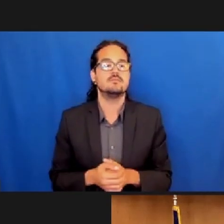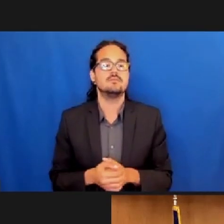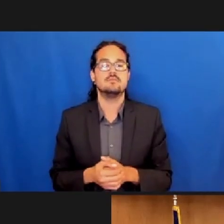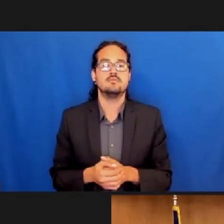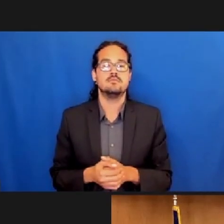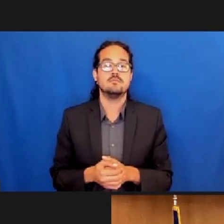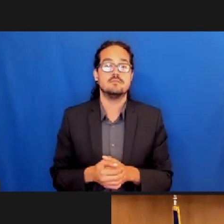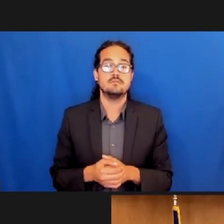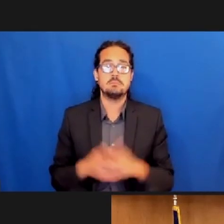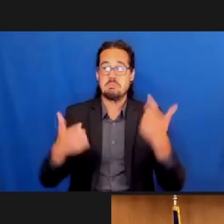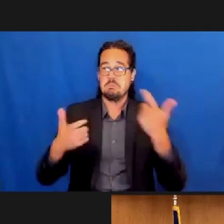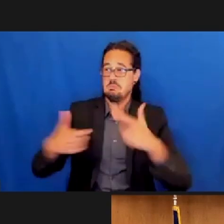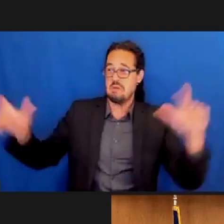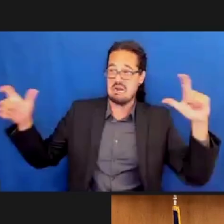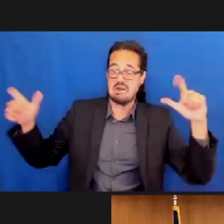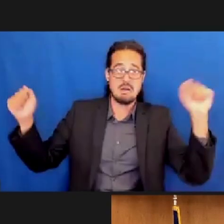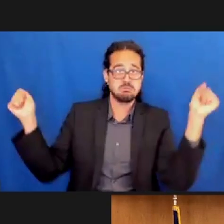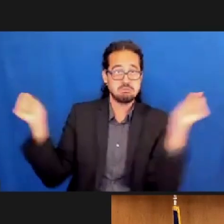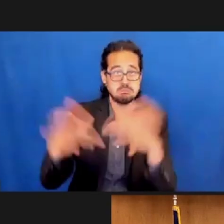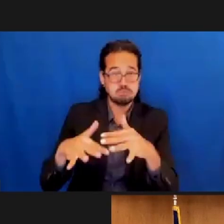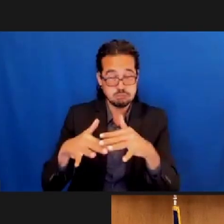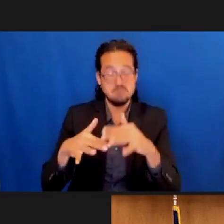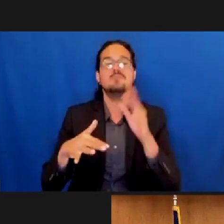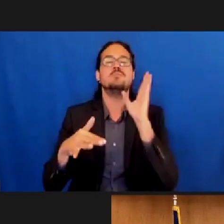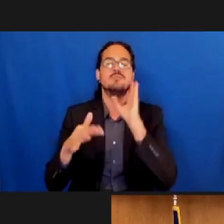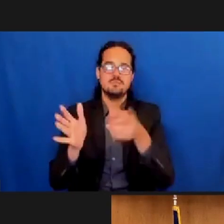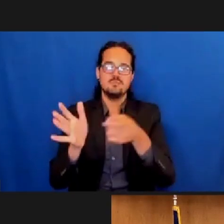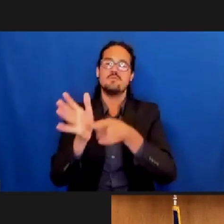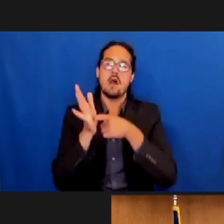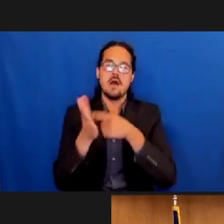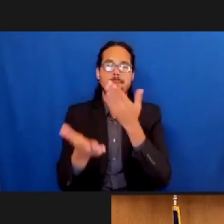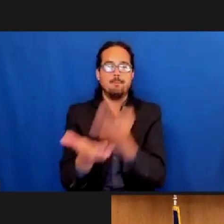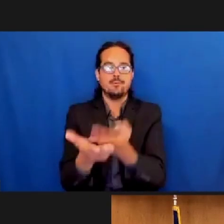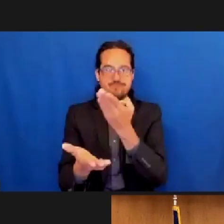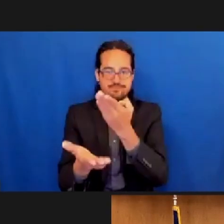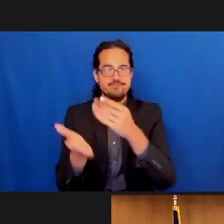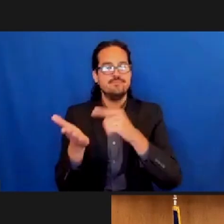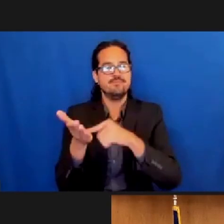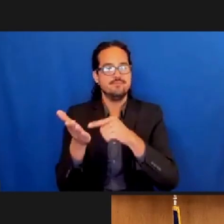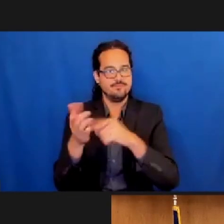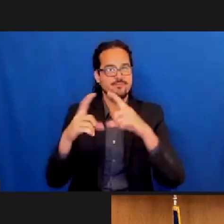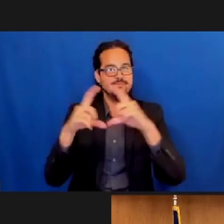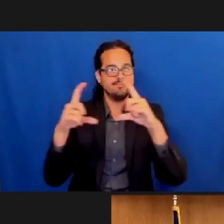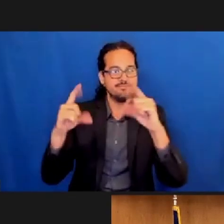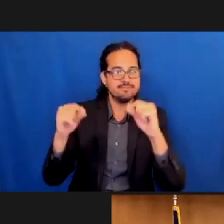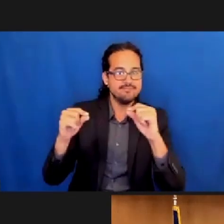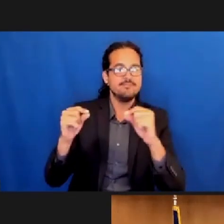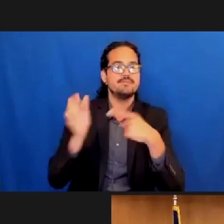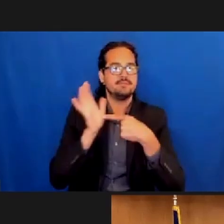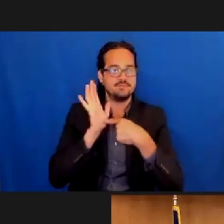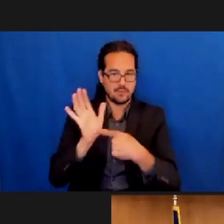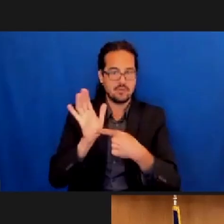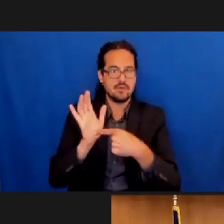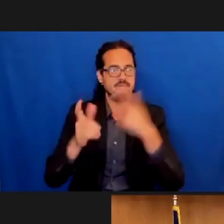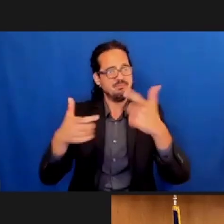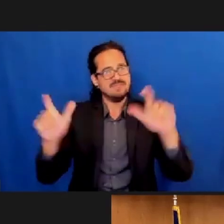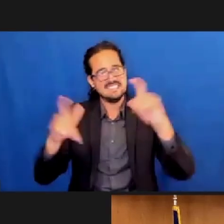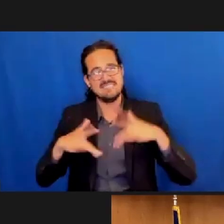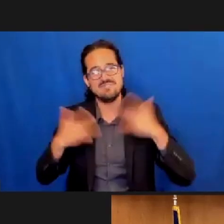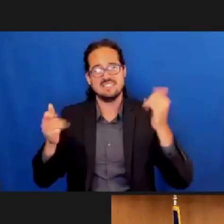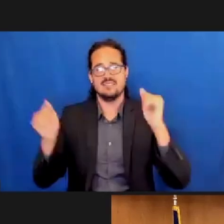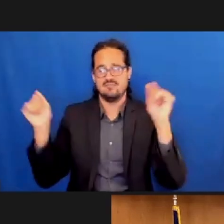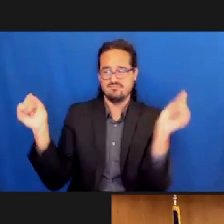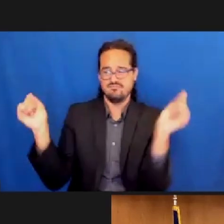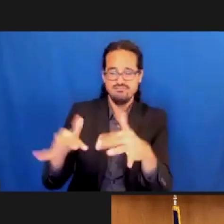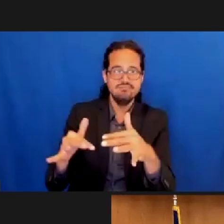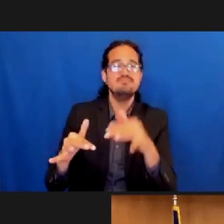formally required to verify their vaccine status through through actually showing a vaccine card or some other method. So